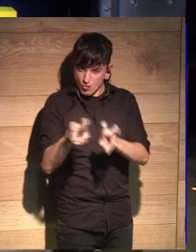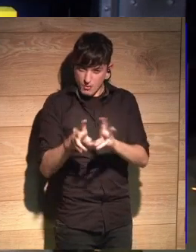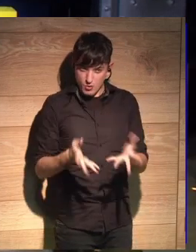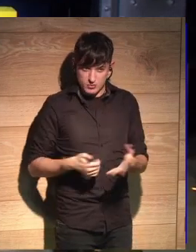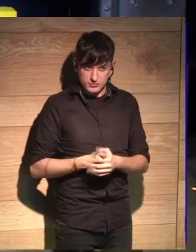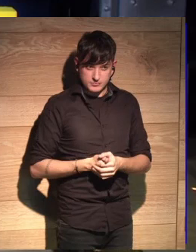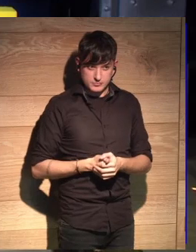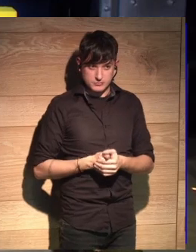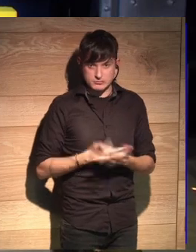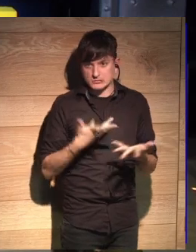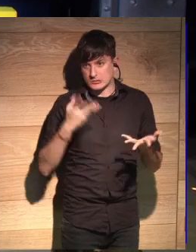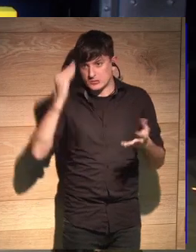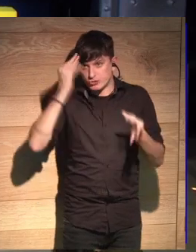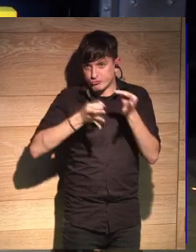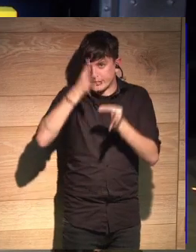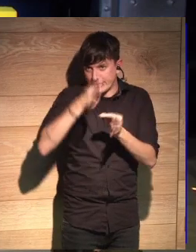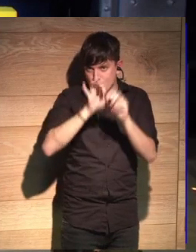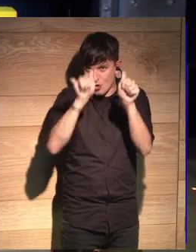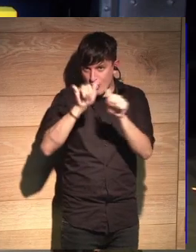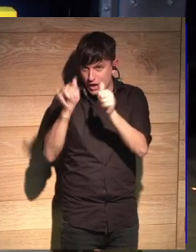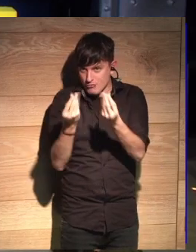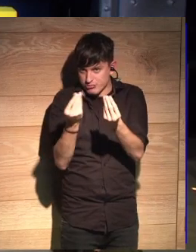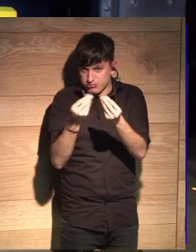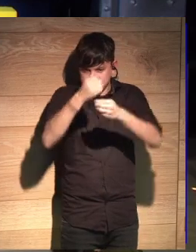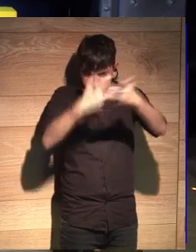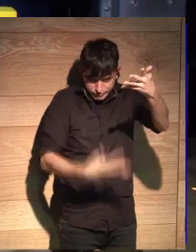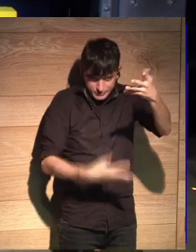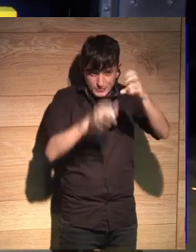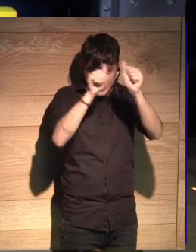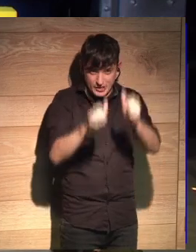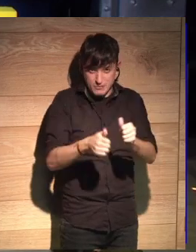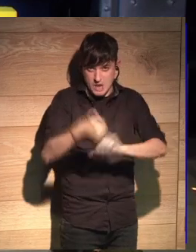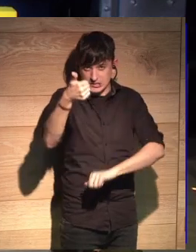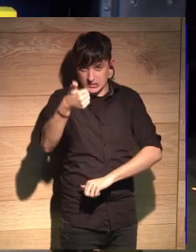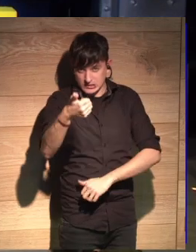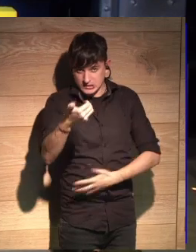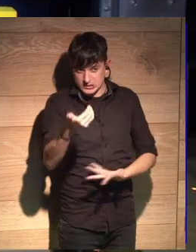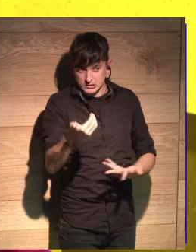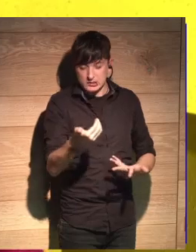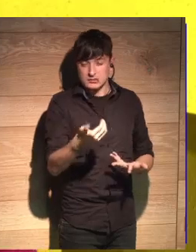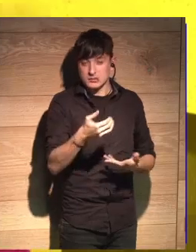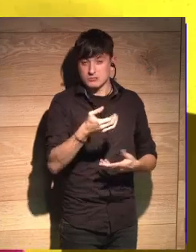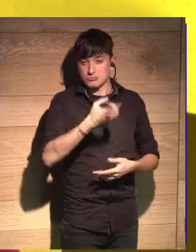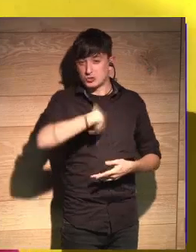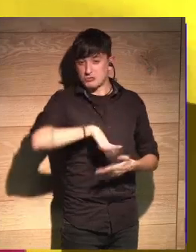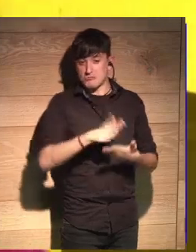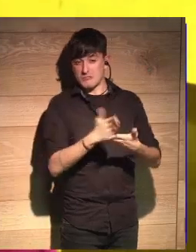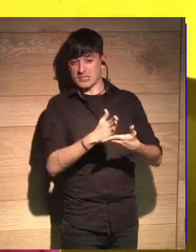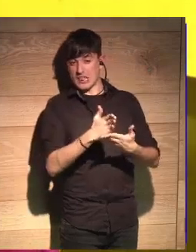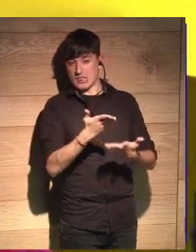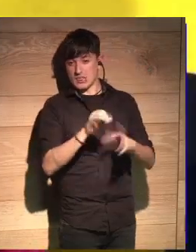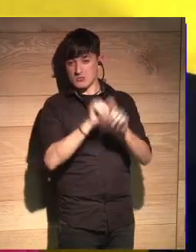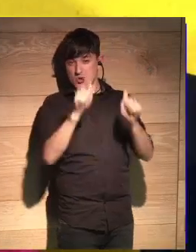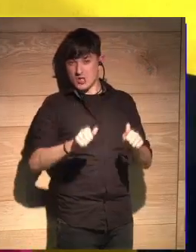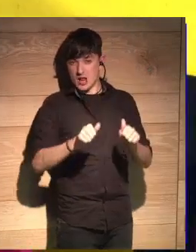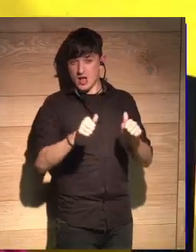models than just the United States or just China. We are in the middle of a model, the European Union,